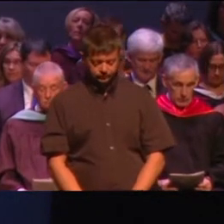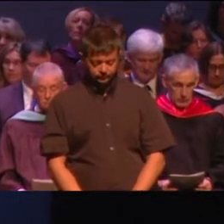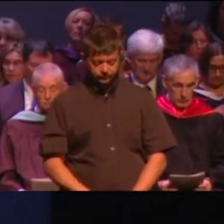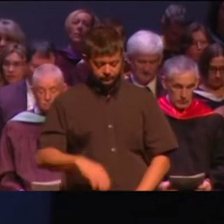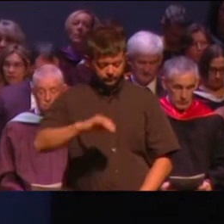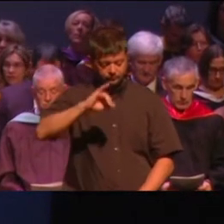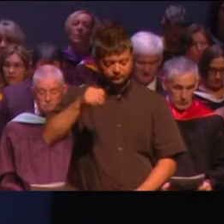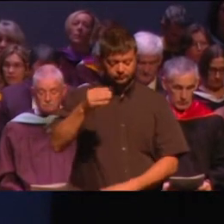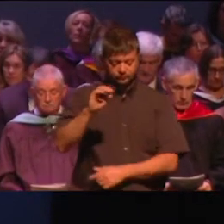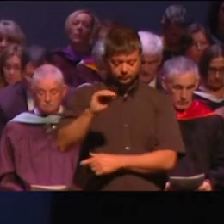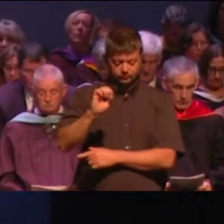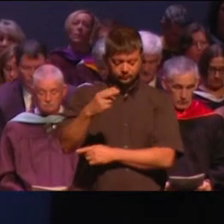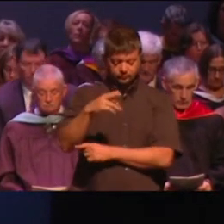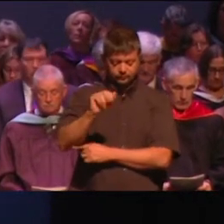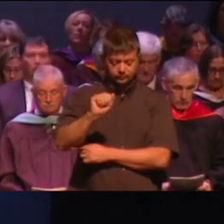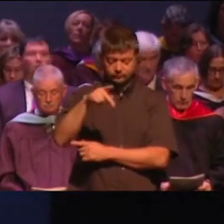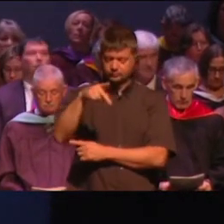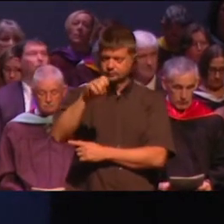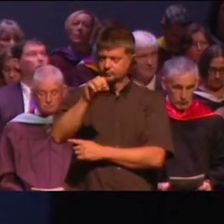Joshua Pearson.